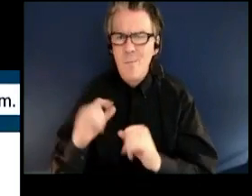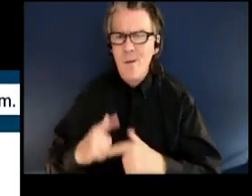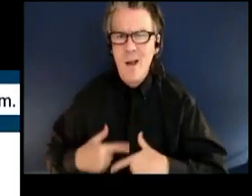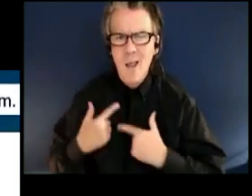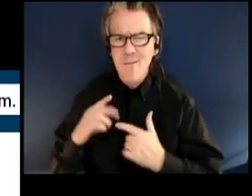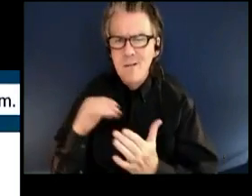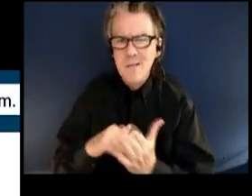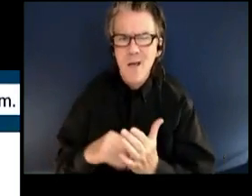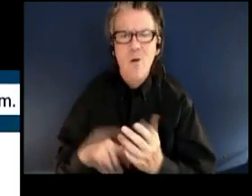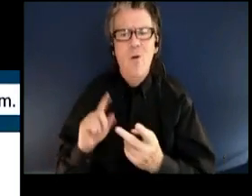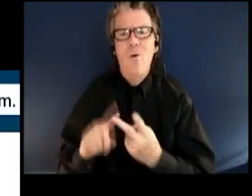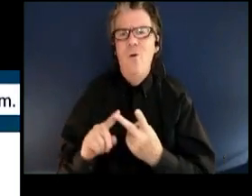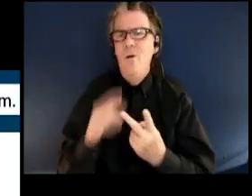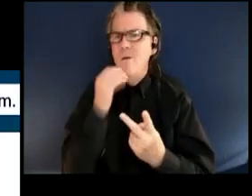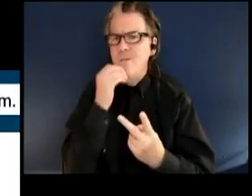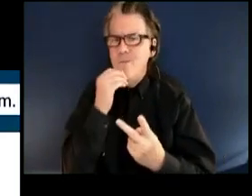website,